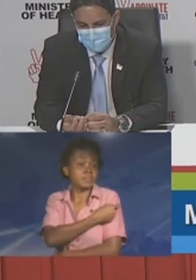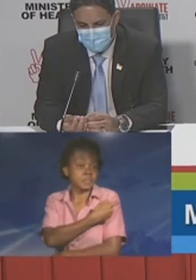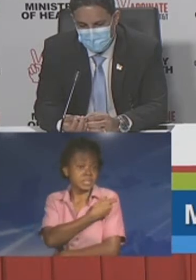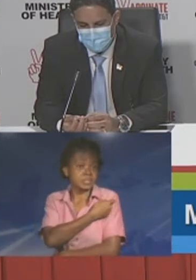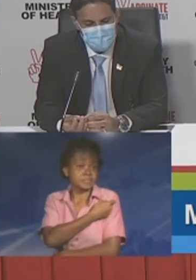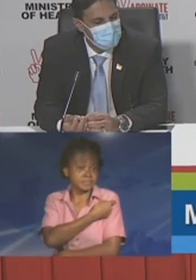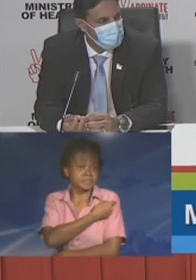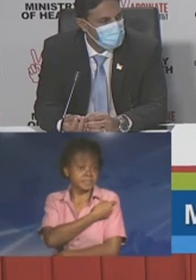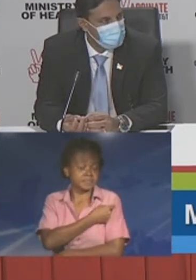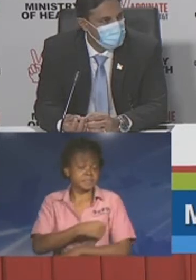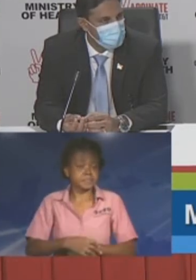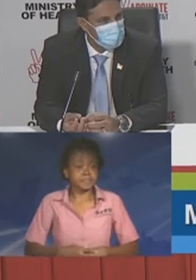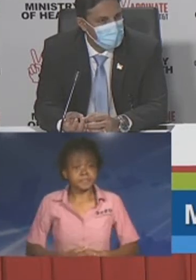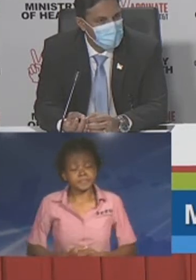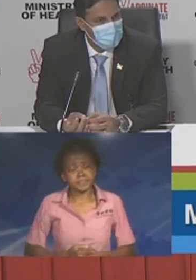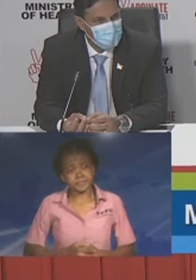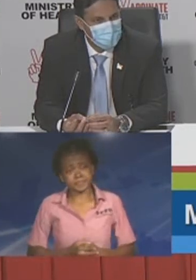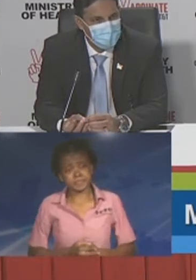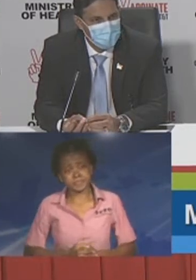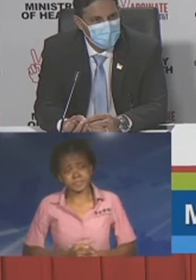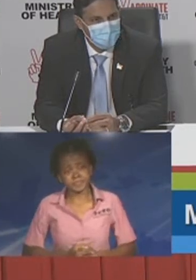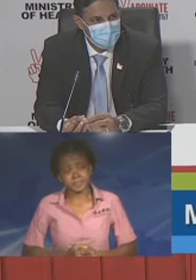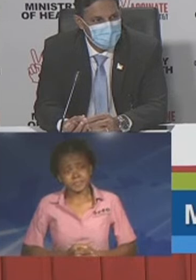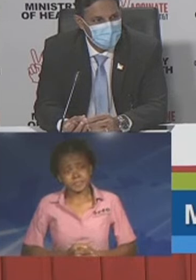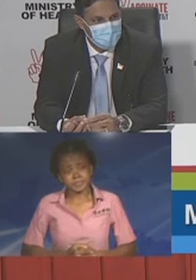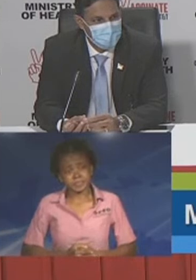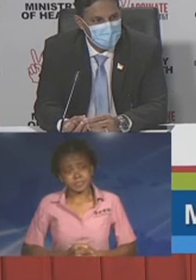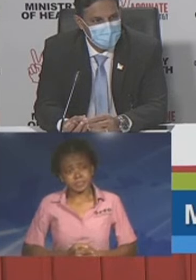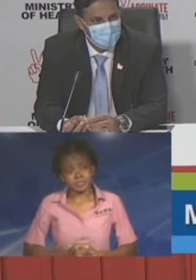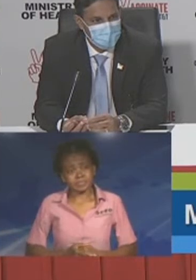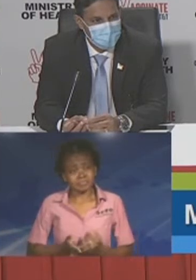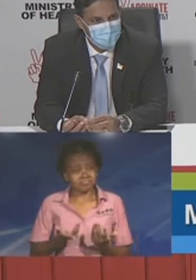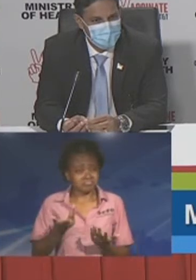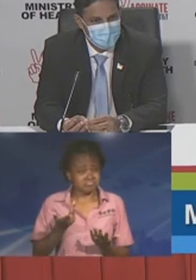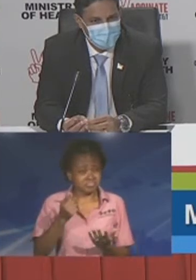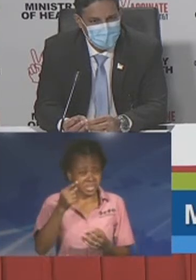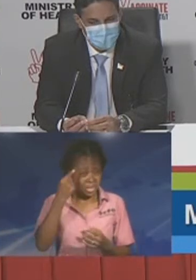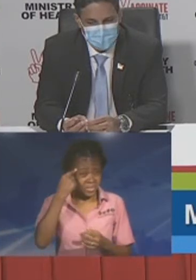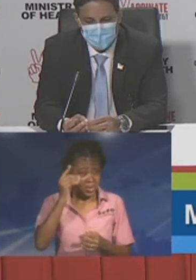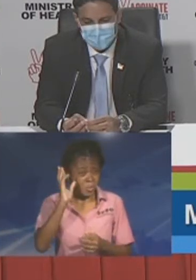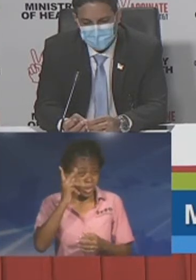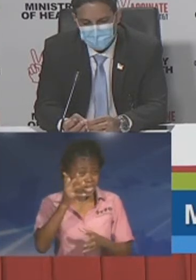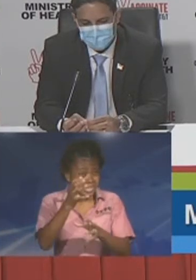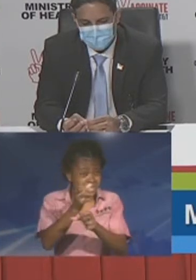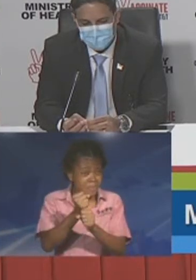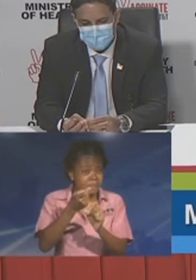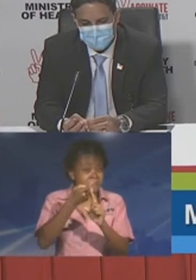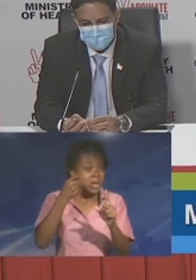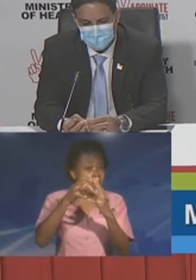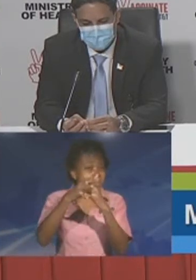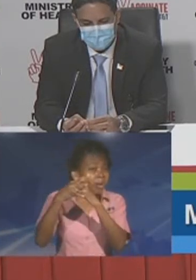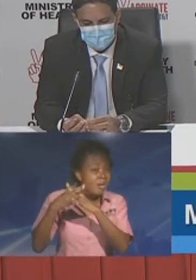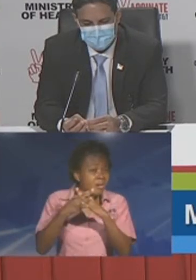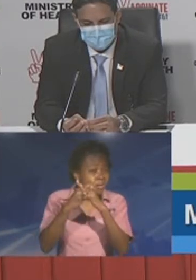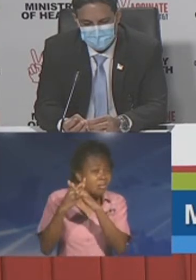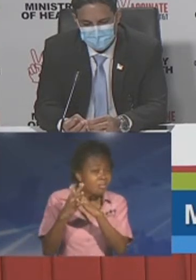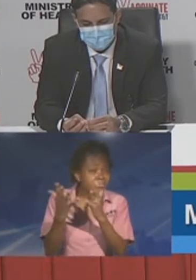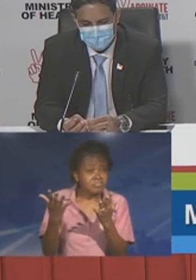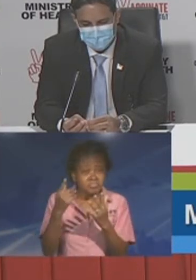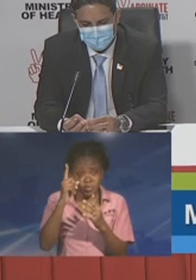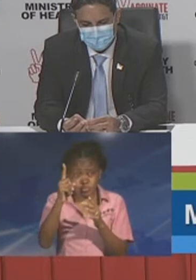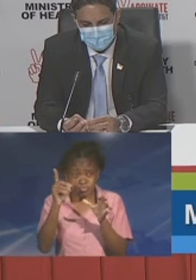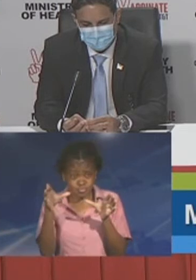get Pfizer vaccines from the US, and they were supposed to come in about 3 tranches. I believe we received 2. Given